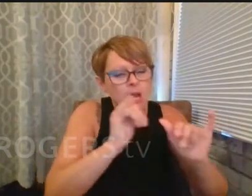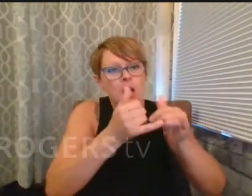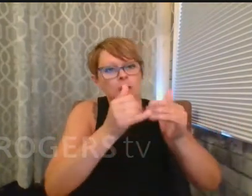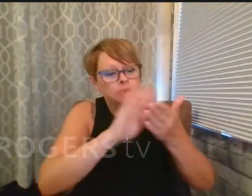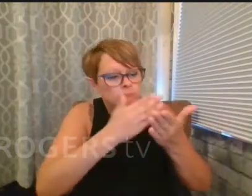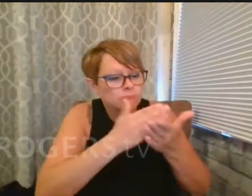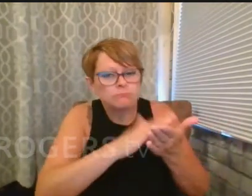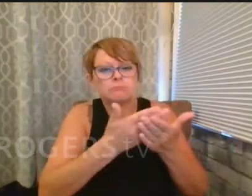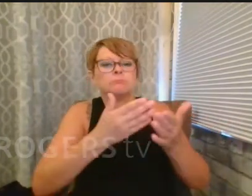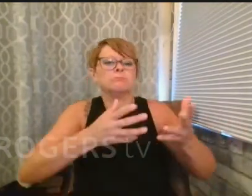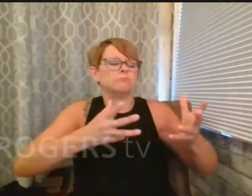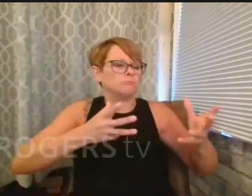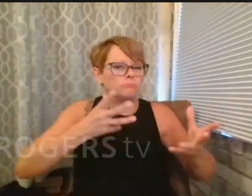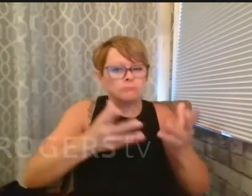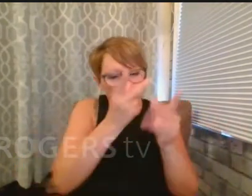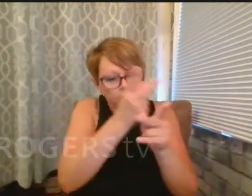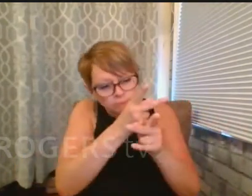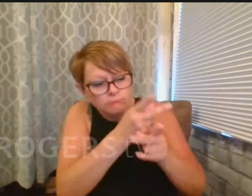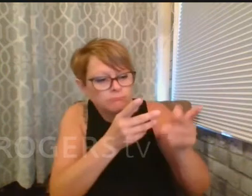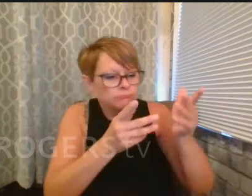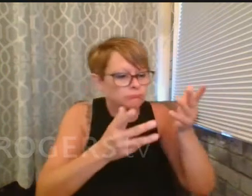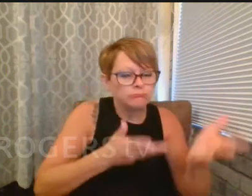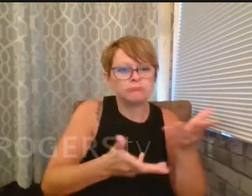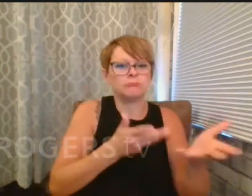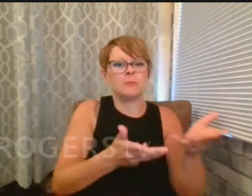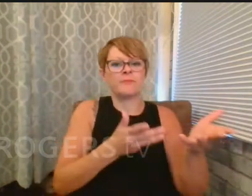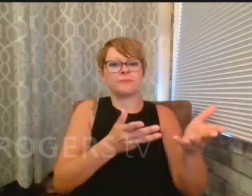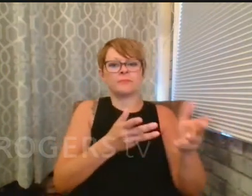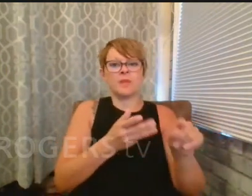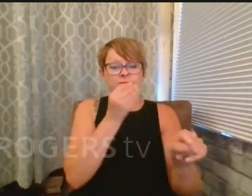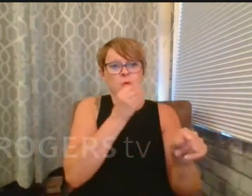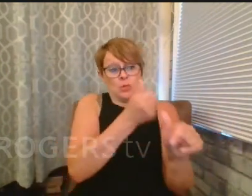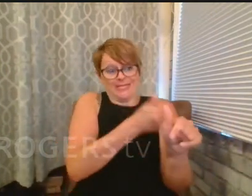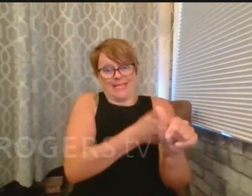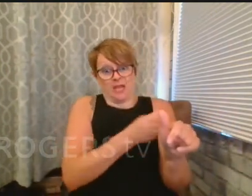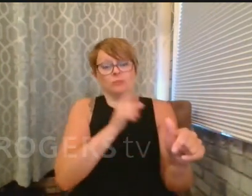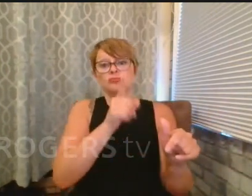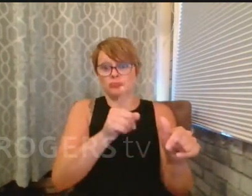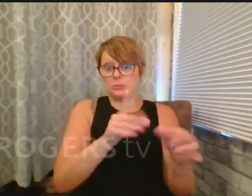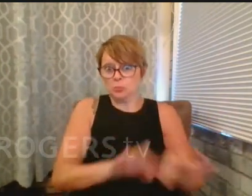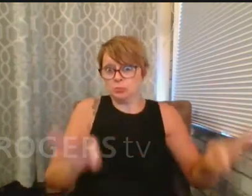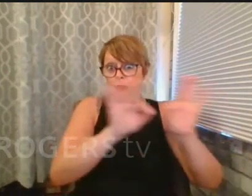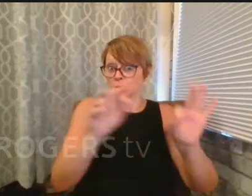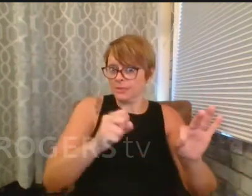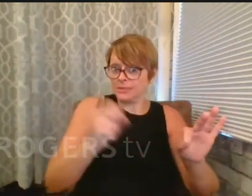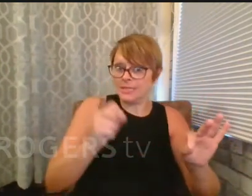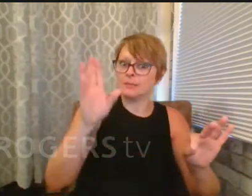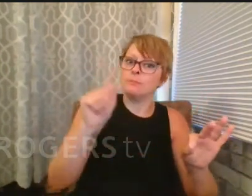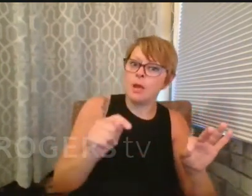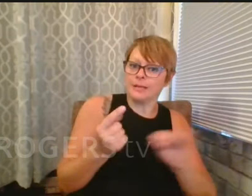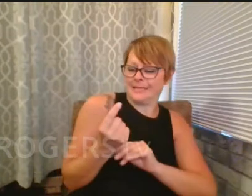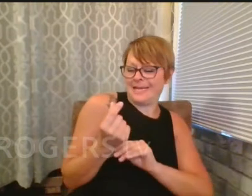it, its own profession. So just the food itself is very important, but providing a little bit